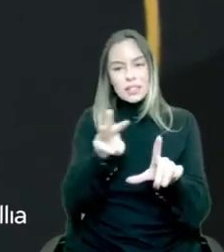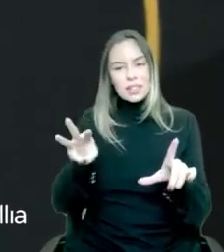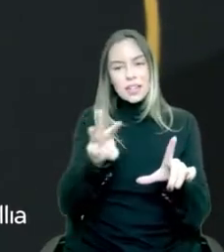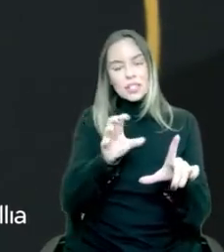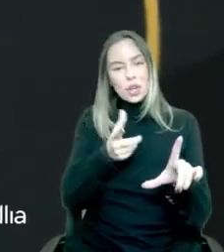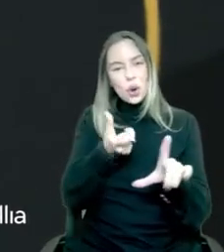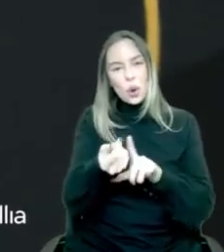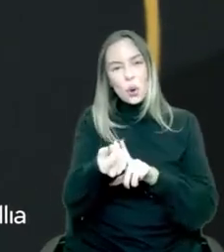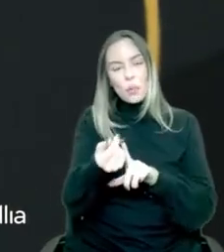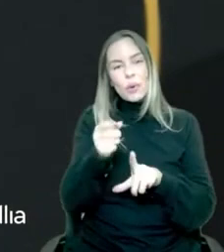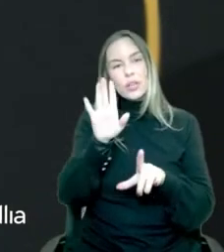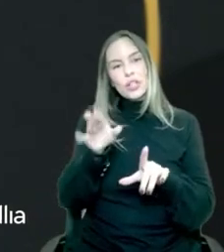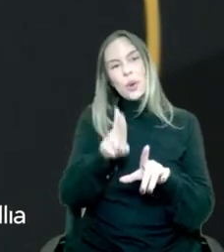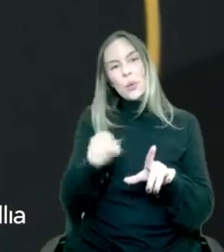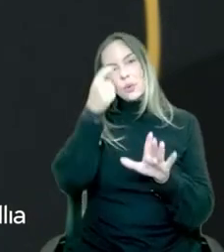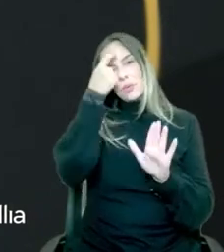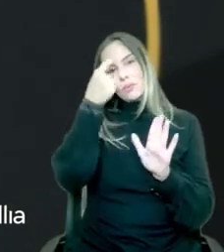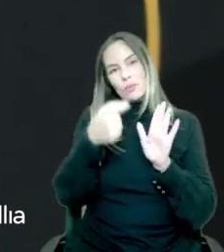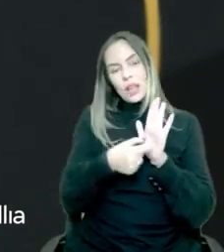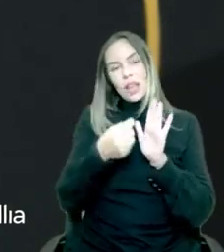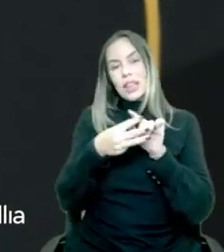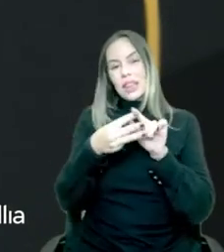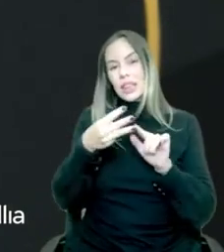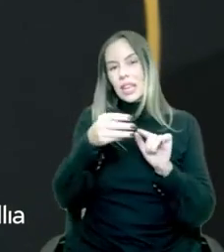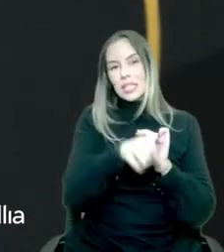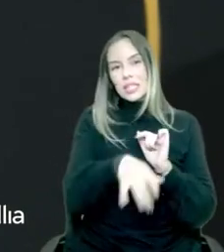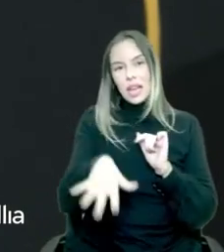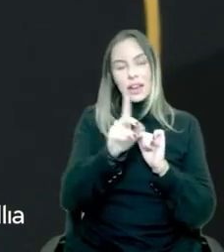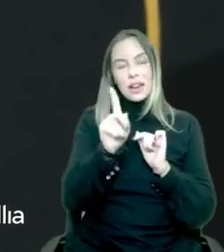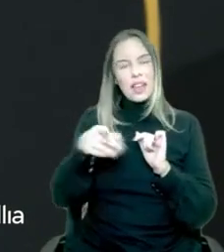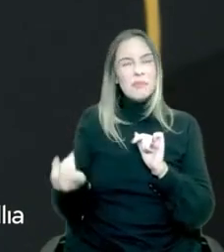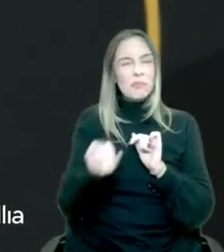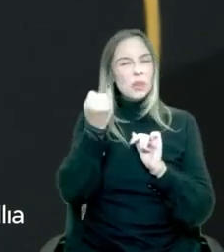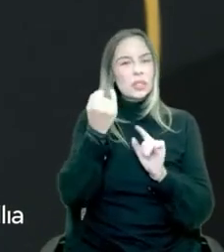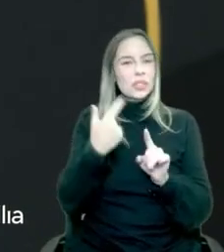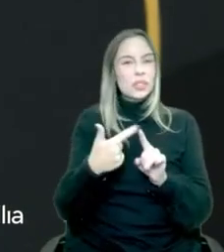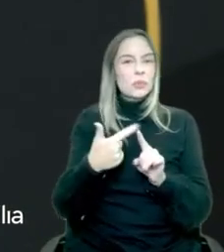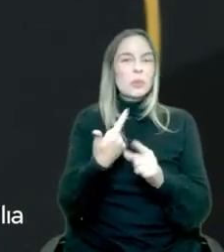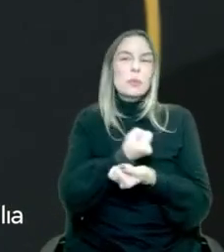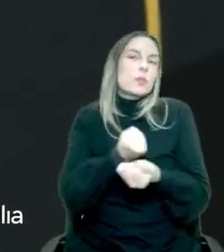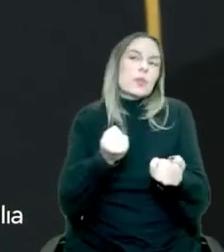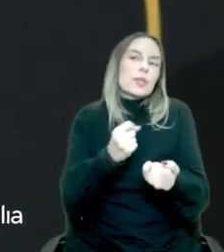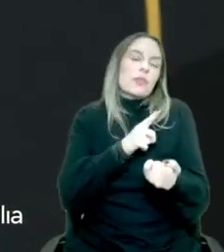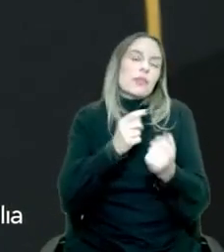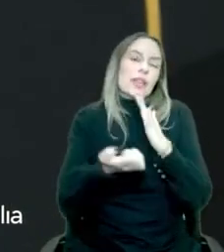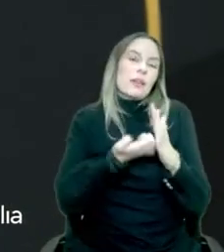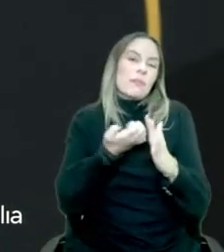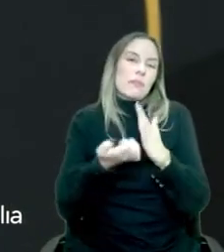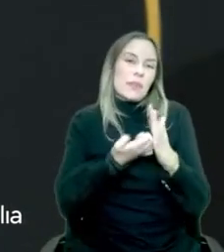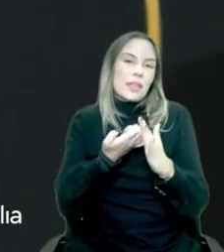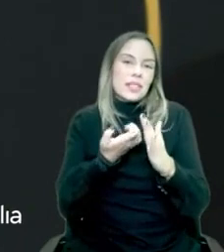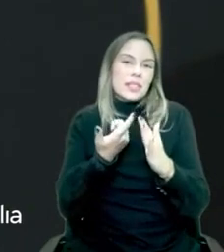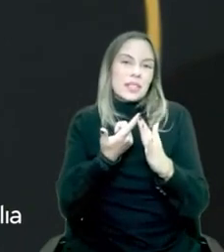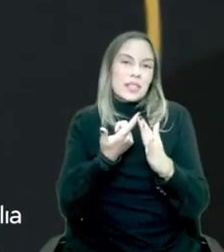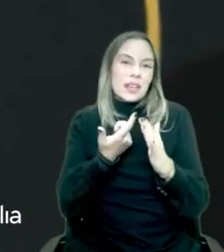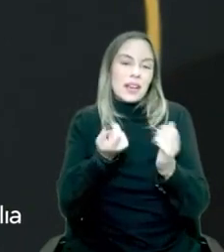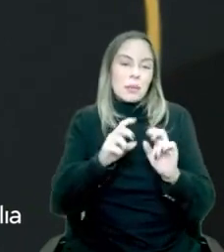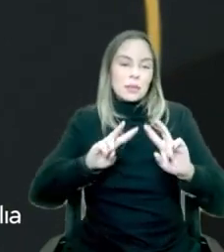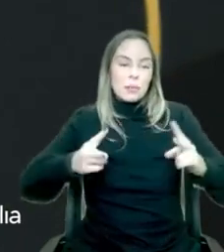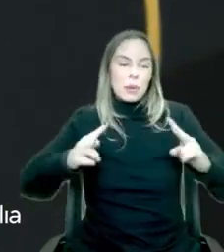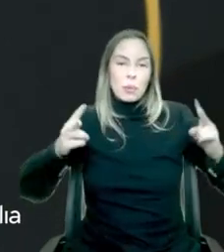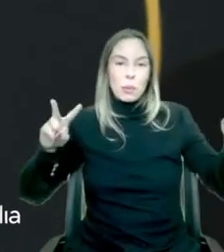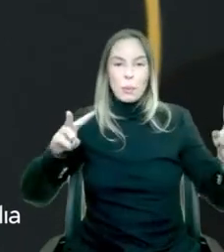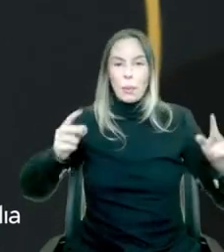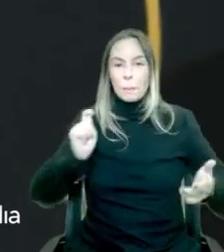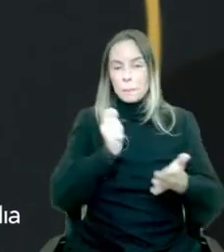areas. It's critical because you can't have a company that you could scale at a reasonable cost without, you know, using